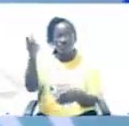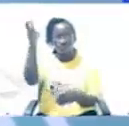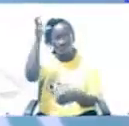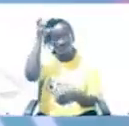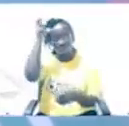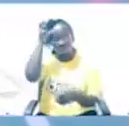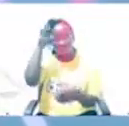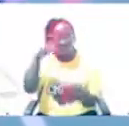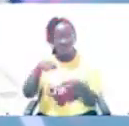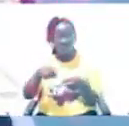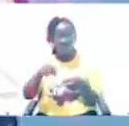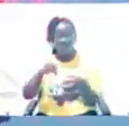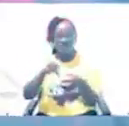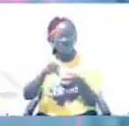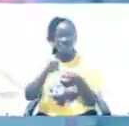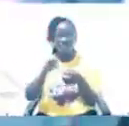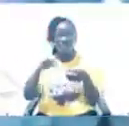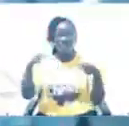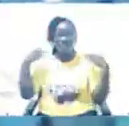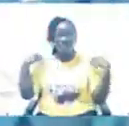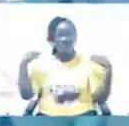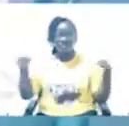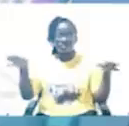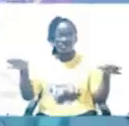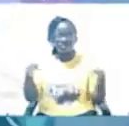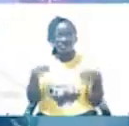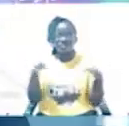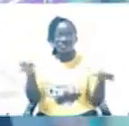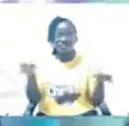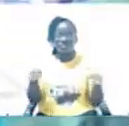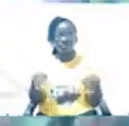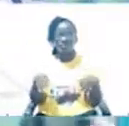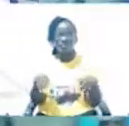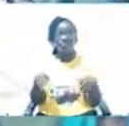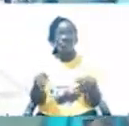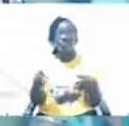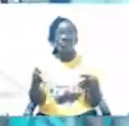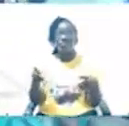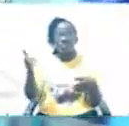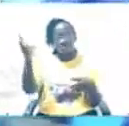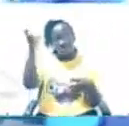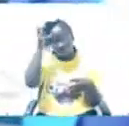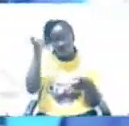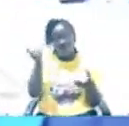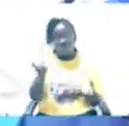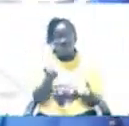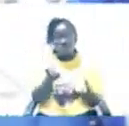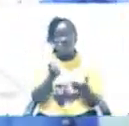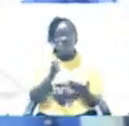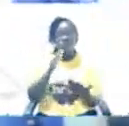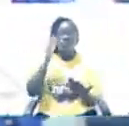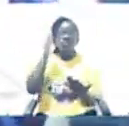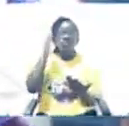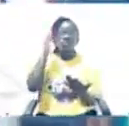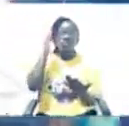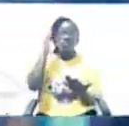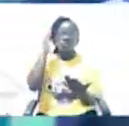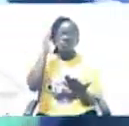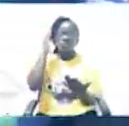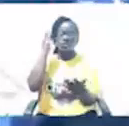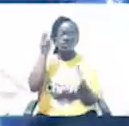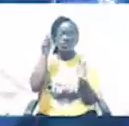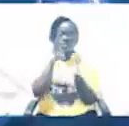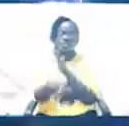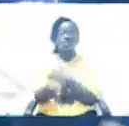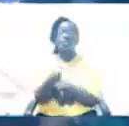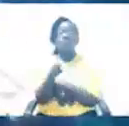And come. Bra. The devil wants to snap off your life from you. He wants to kill you.